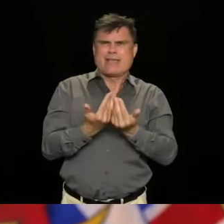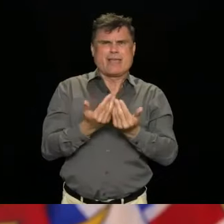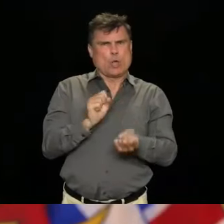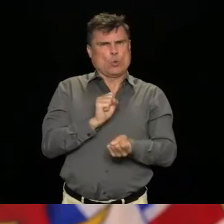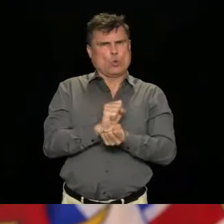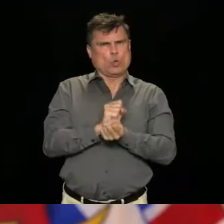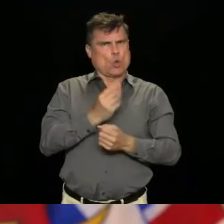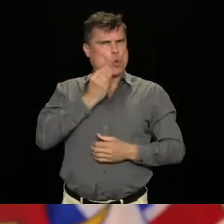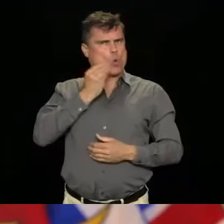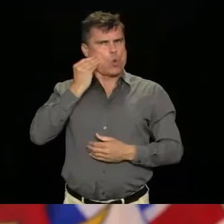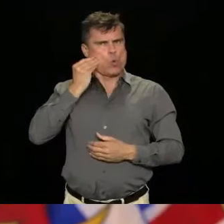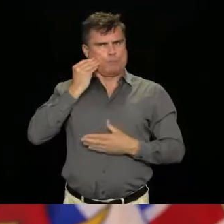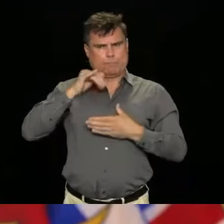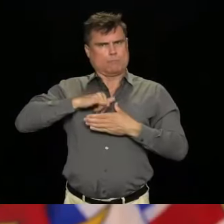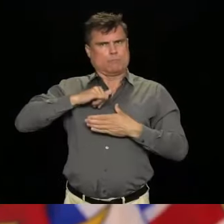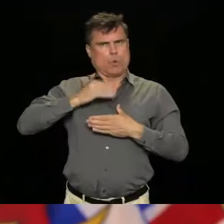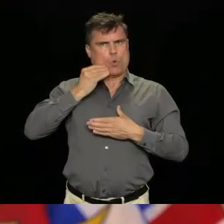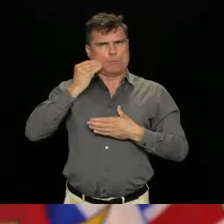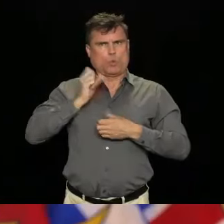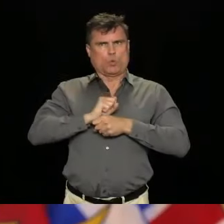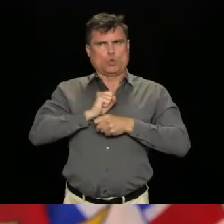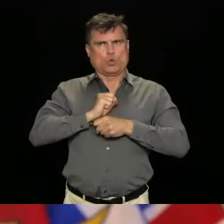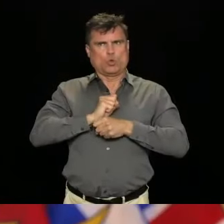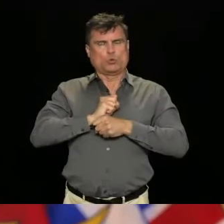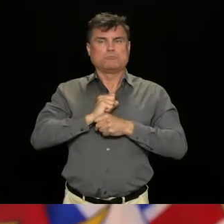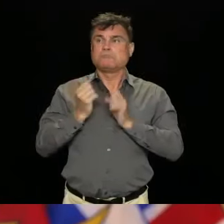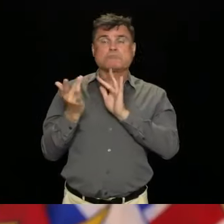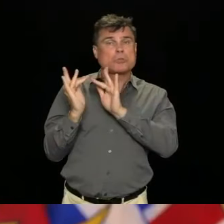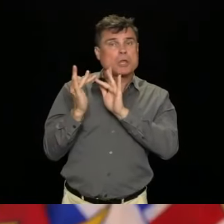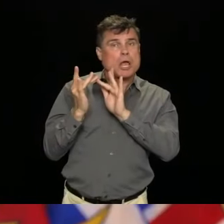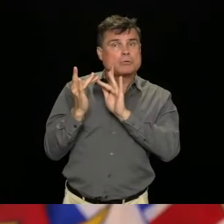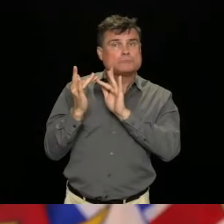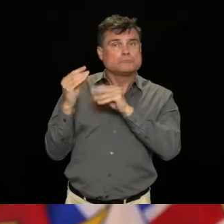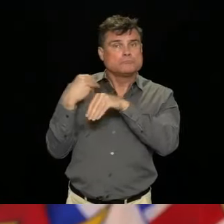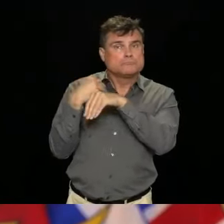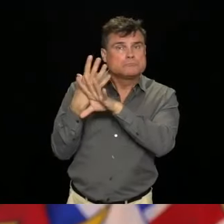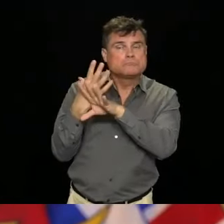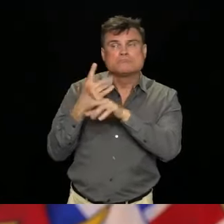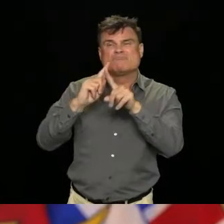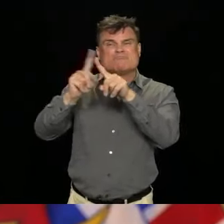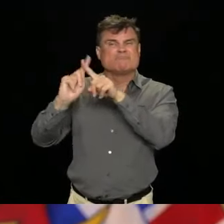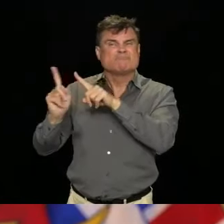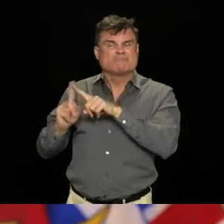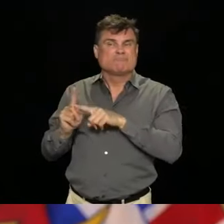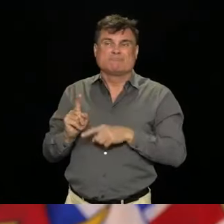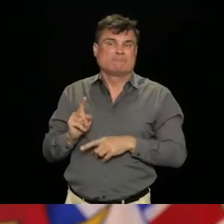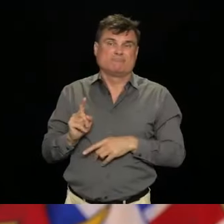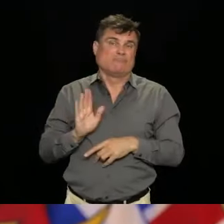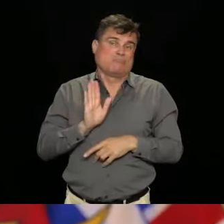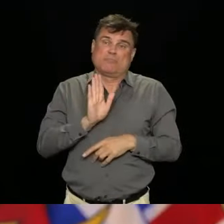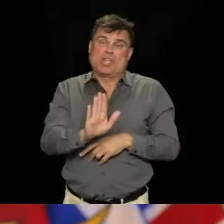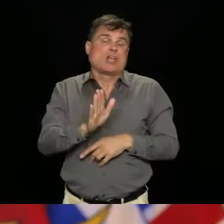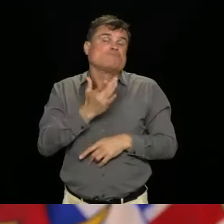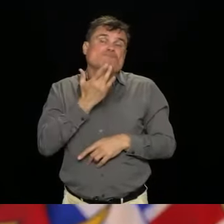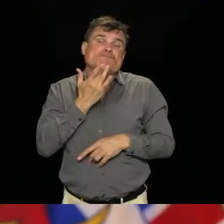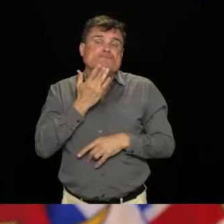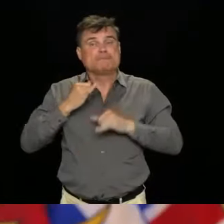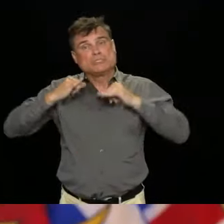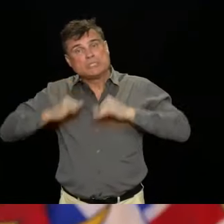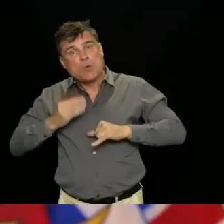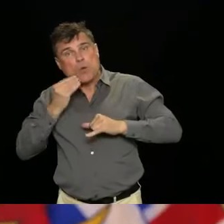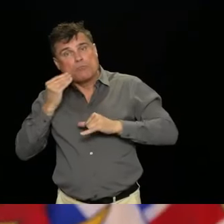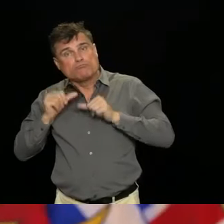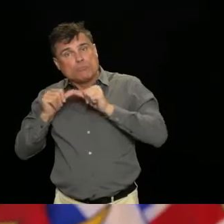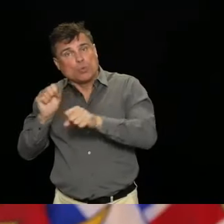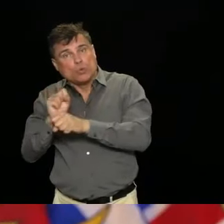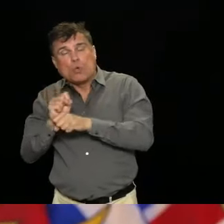operate. So that's really a choice that each individual has to make when they're looking at economic recovery and their own circumstances and their own